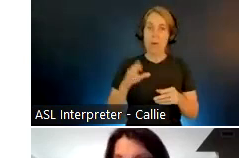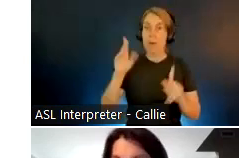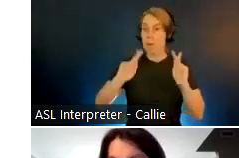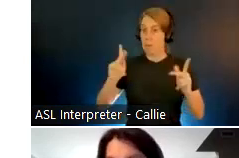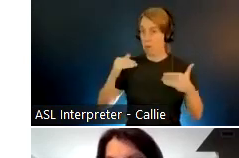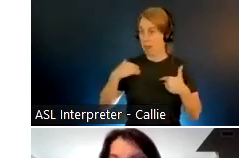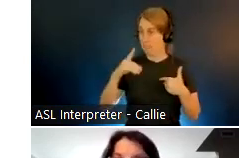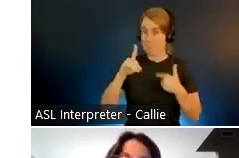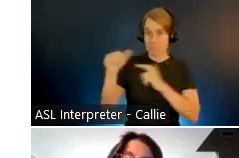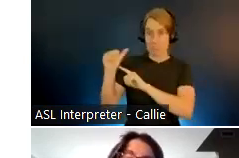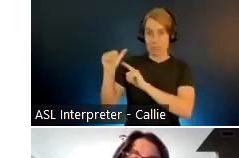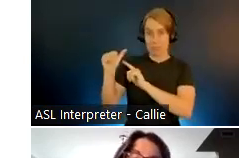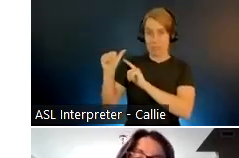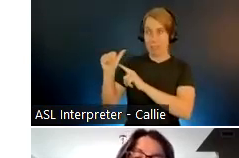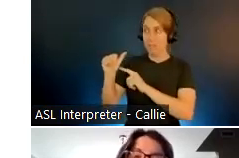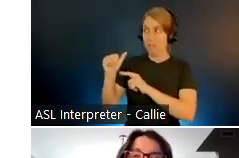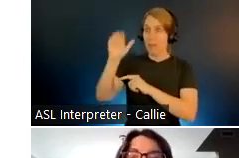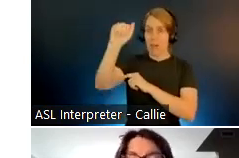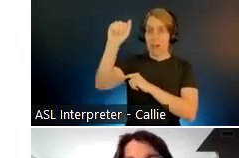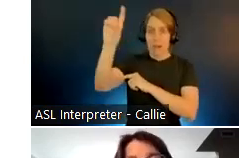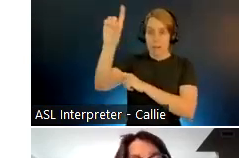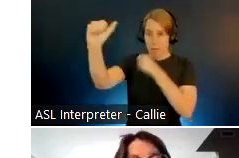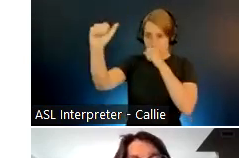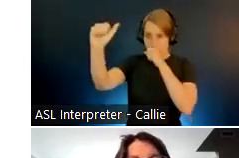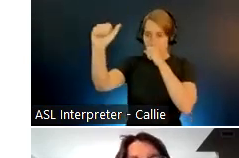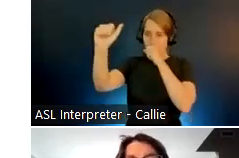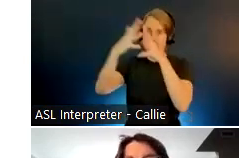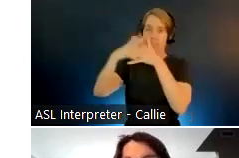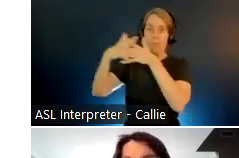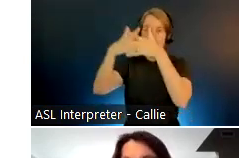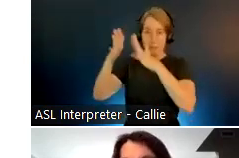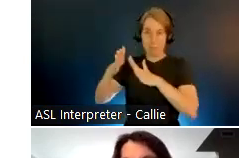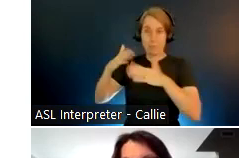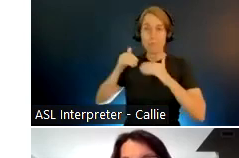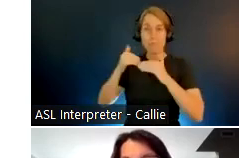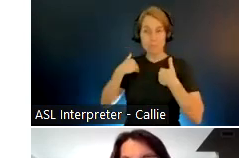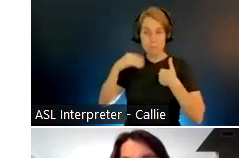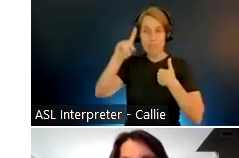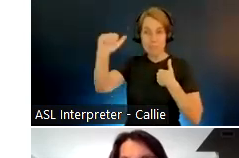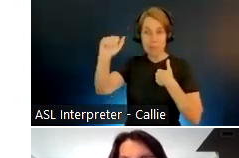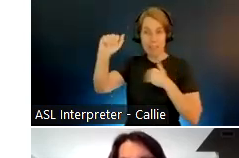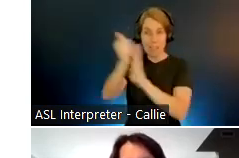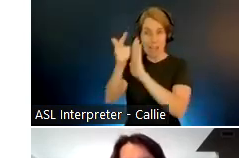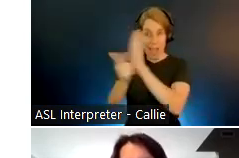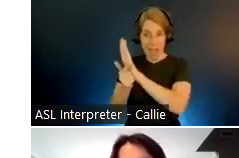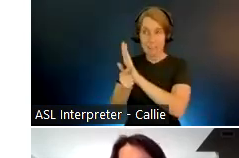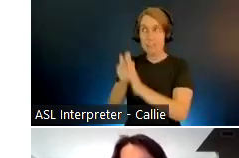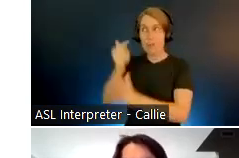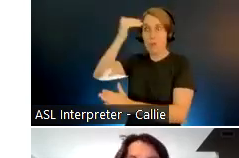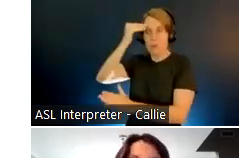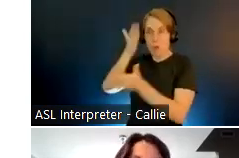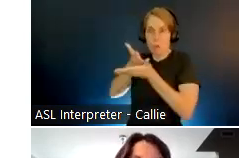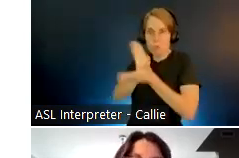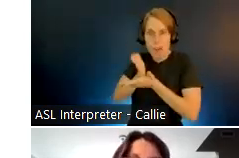with Disabilities Act. And so it's important that you know about those rights, you know how to advocate for yourself. And that's something